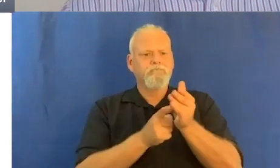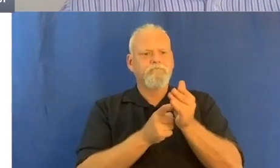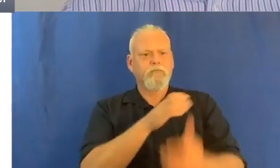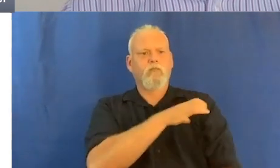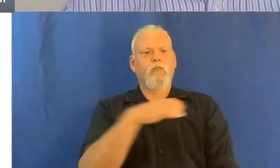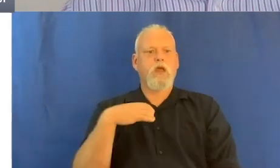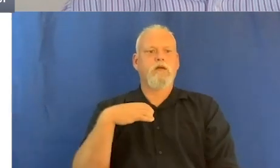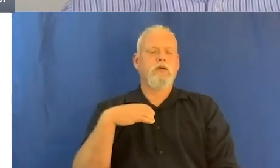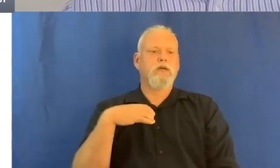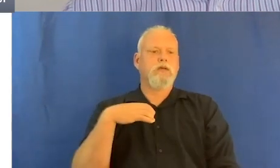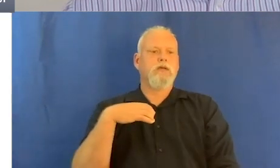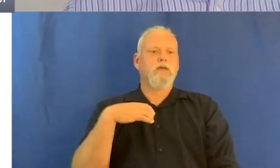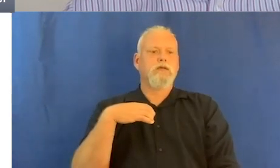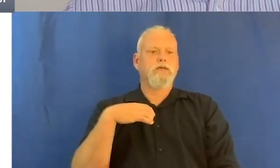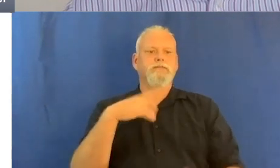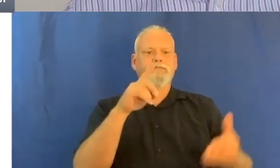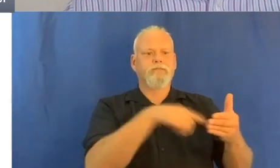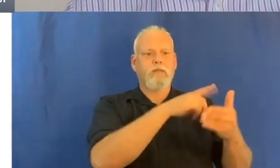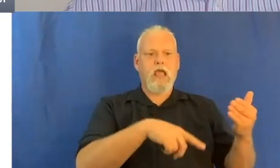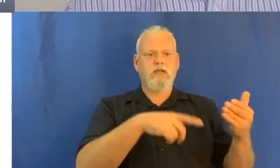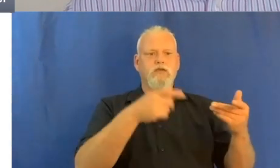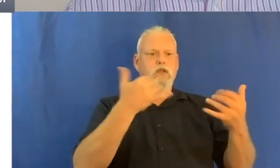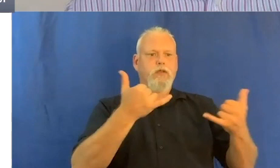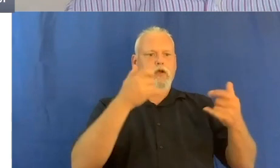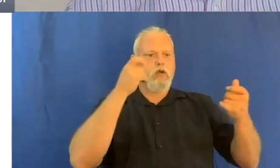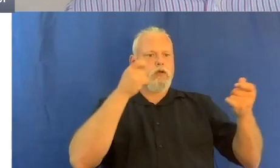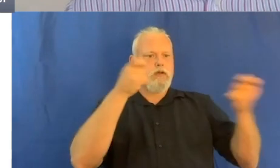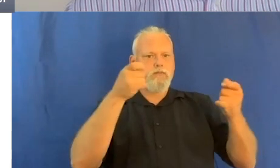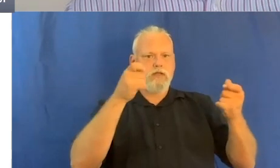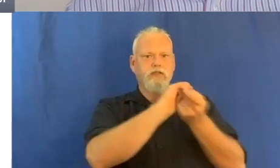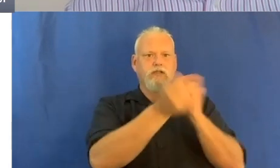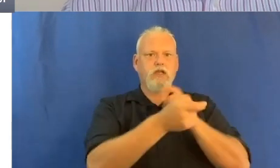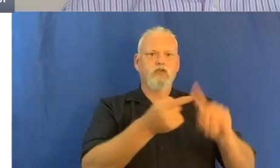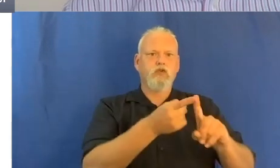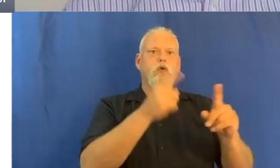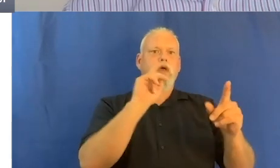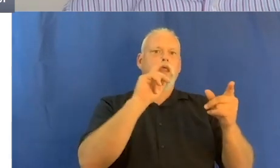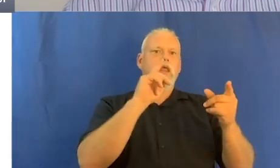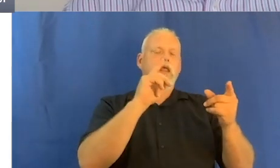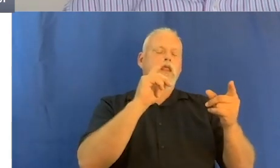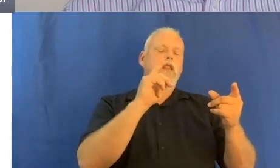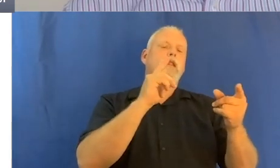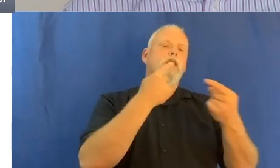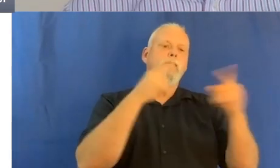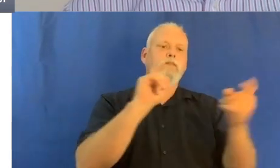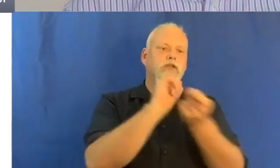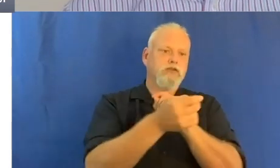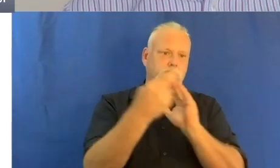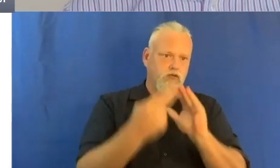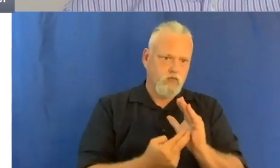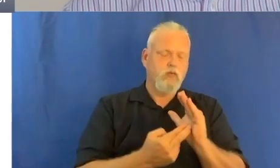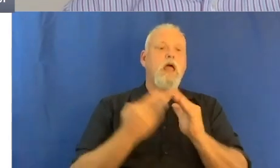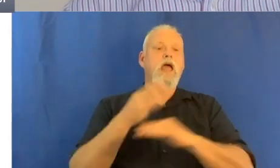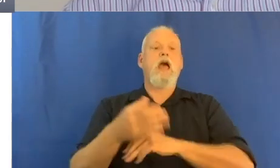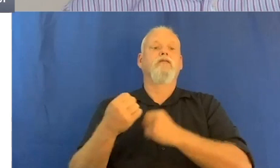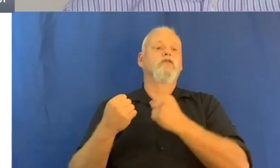Congress repeal the administration's changes to the public change rule. After strong advocacy